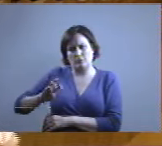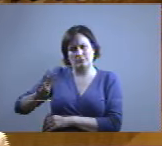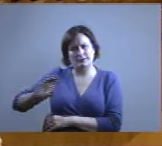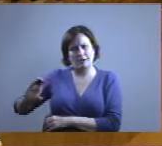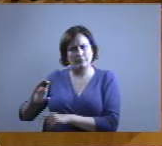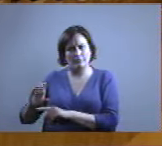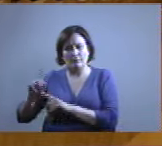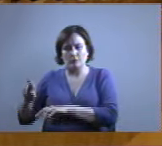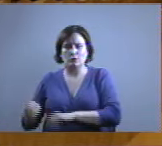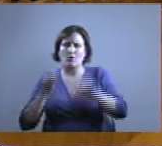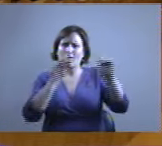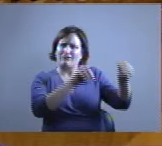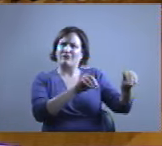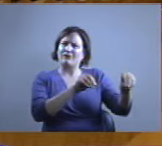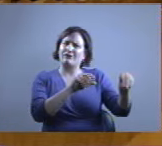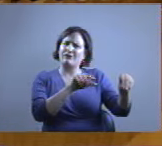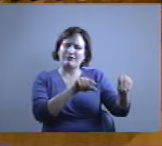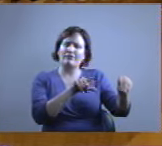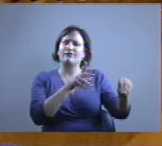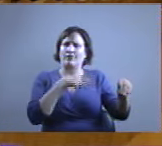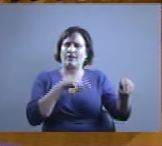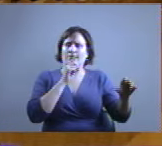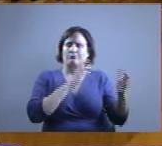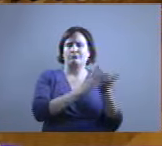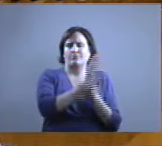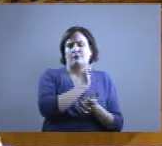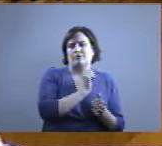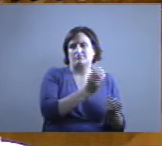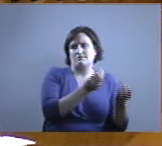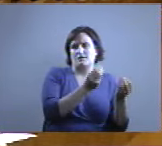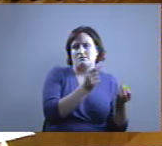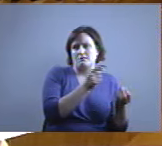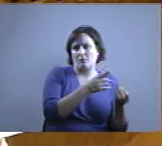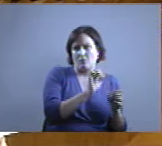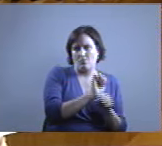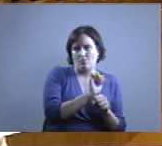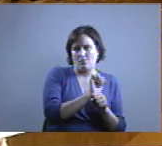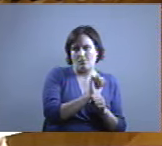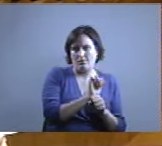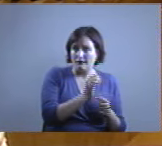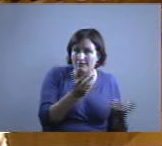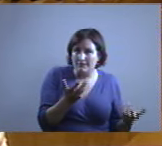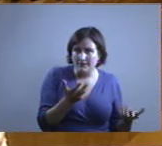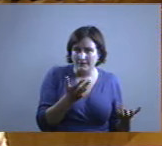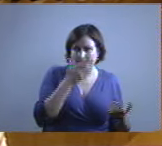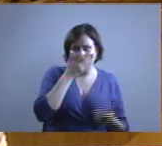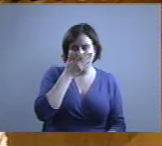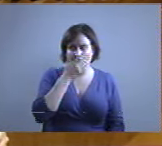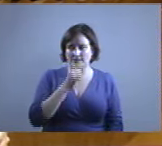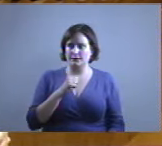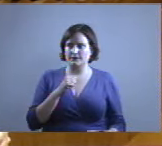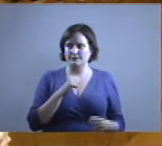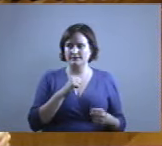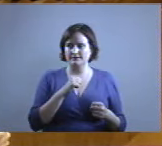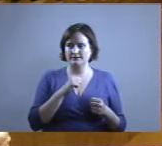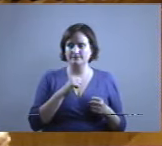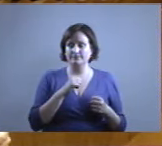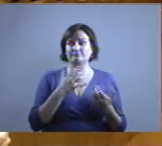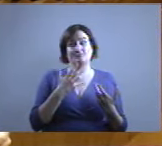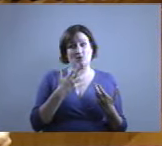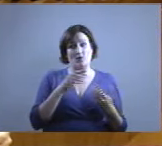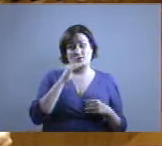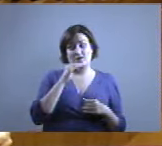met die gees van gelyke indiensnemingswetgewing. The statistics of the Commission on Employment Equity show that we still have a